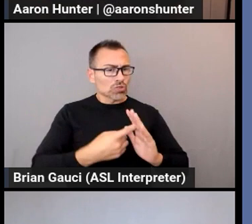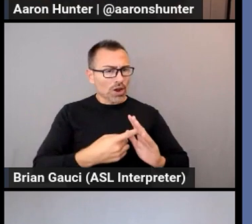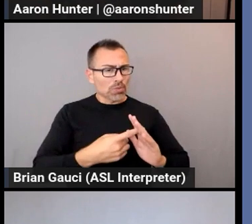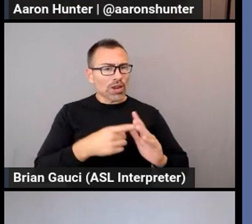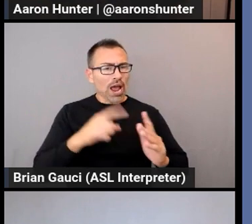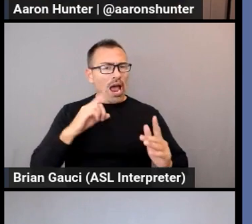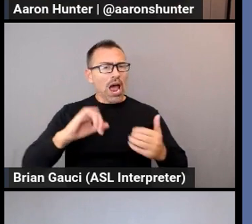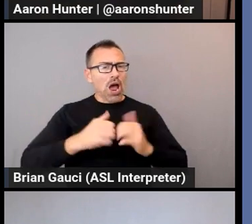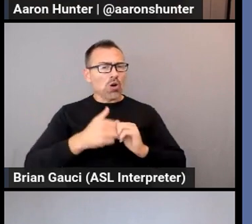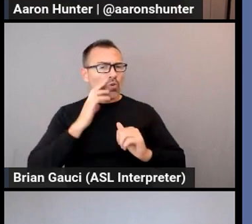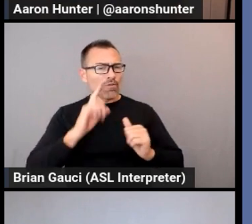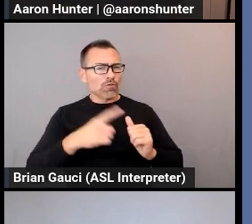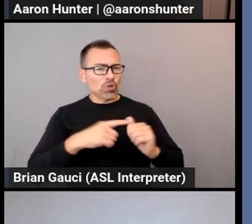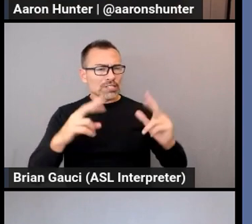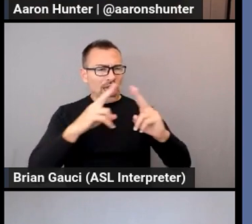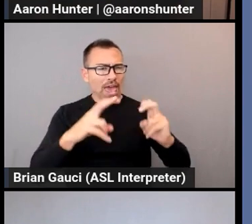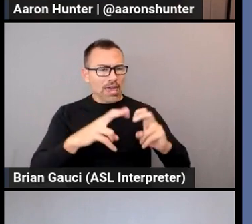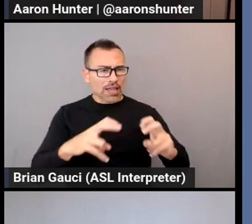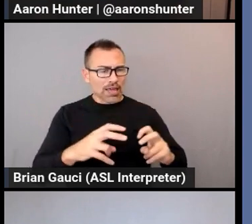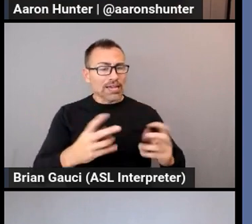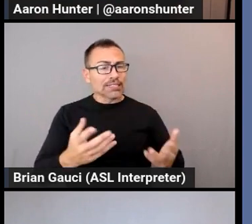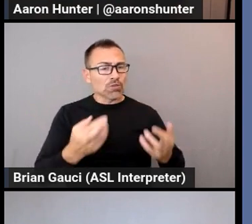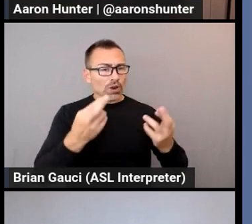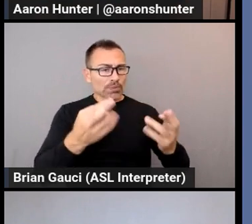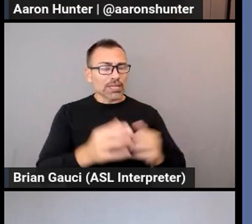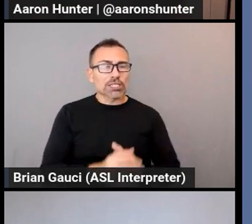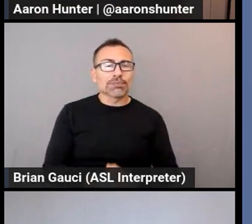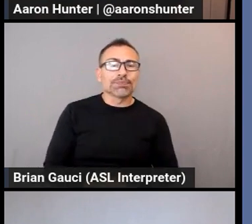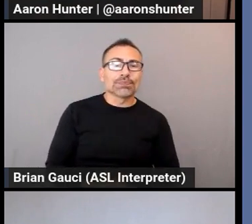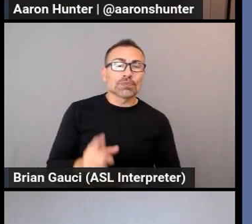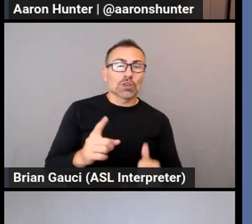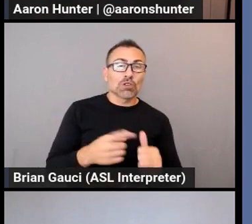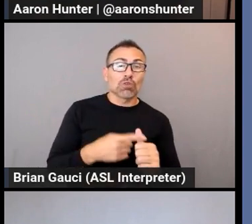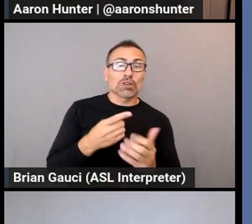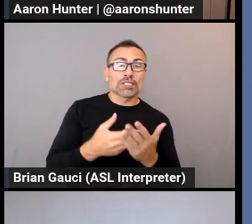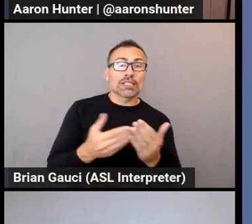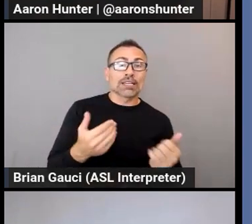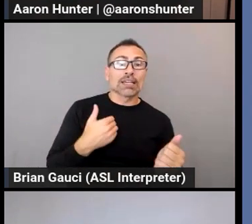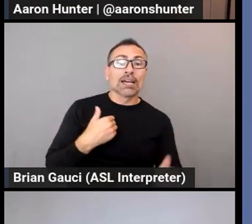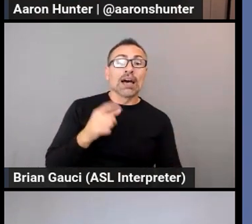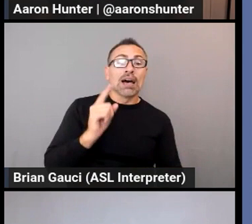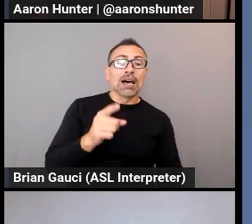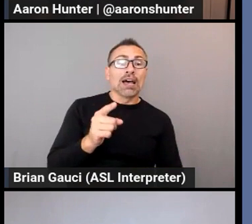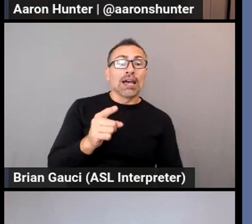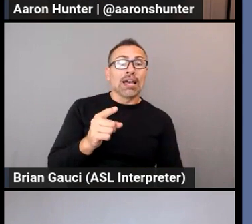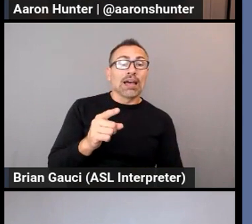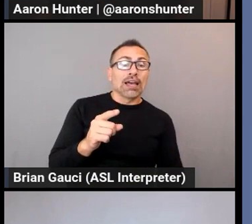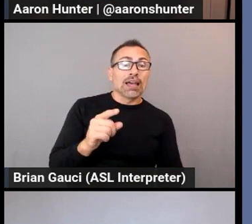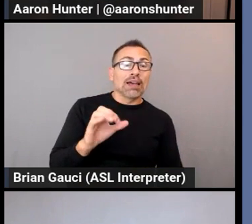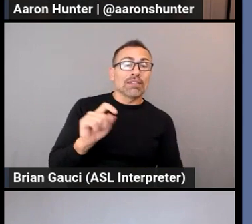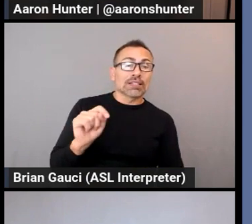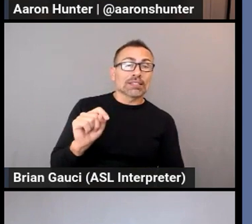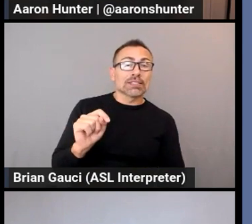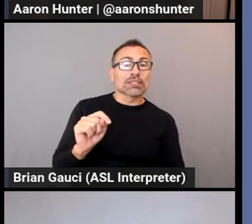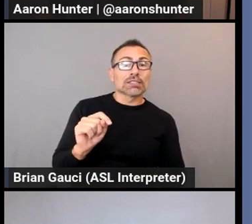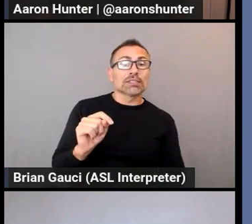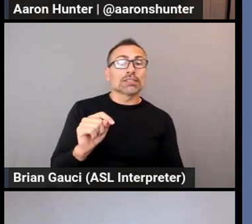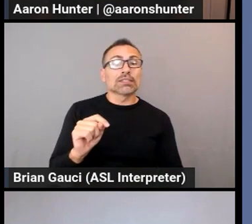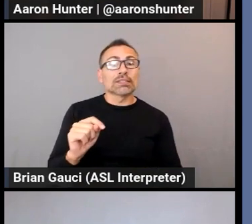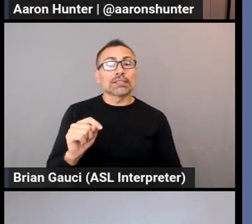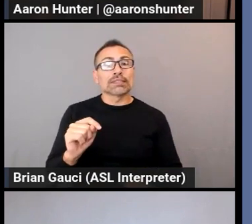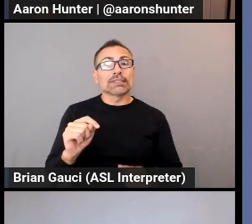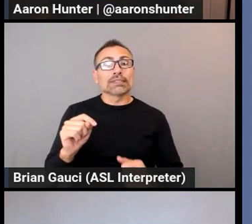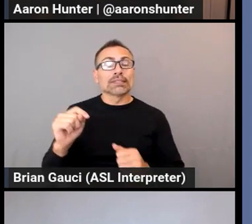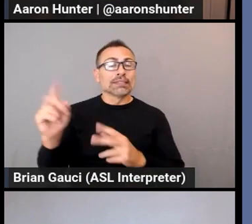recommendation. So the first thing, I mean, I have the extension installed, but you can go to manage extensions and then install